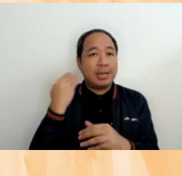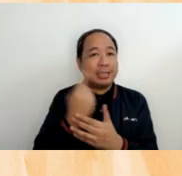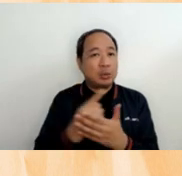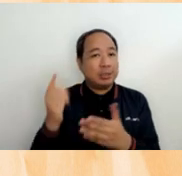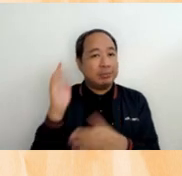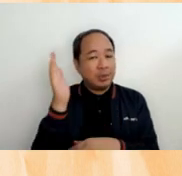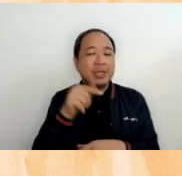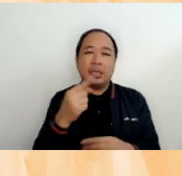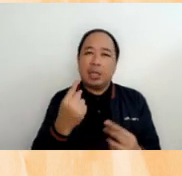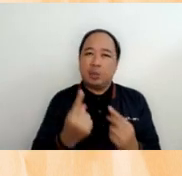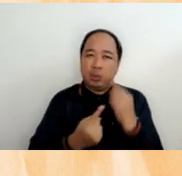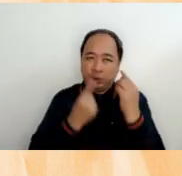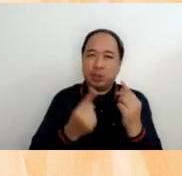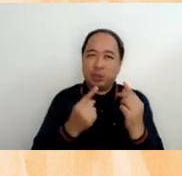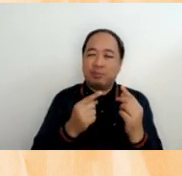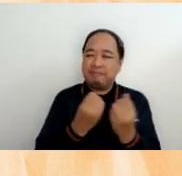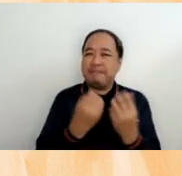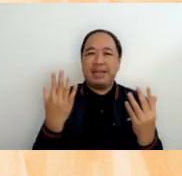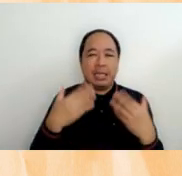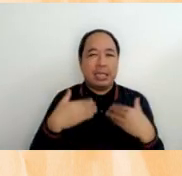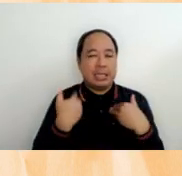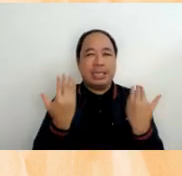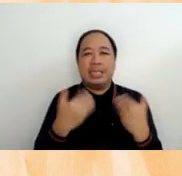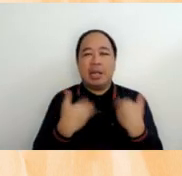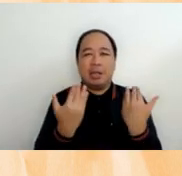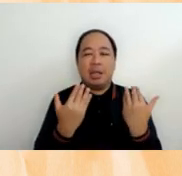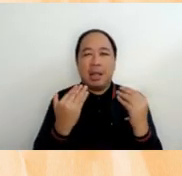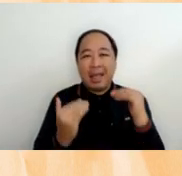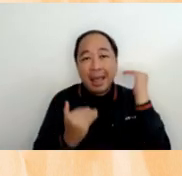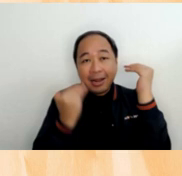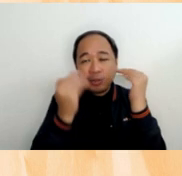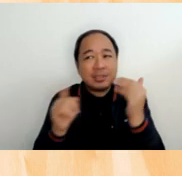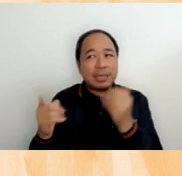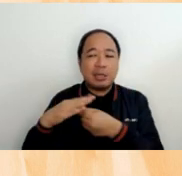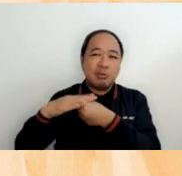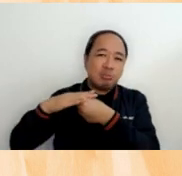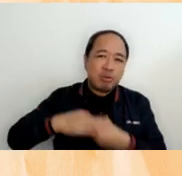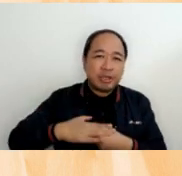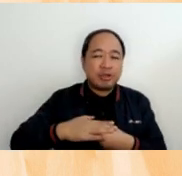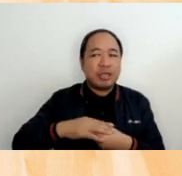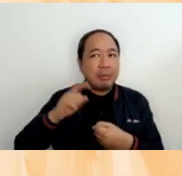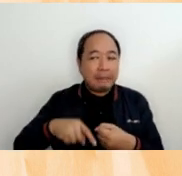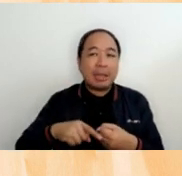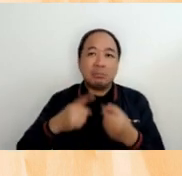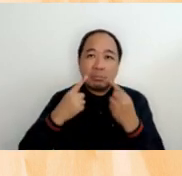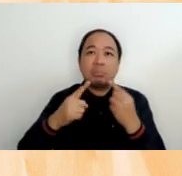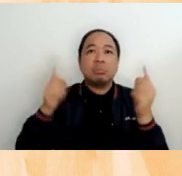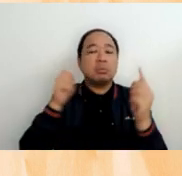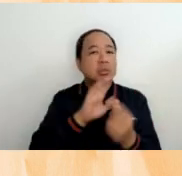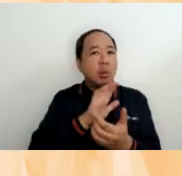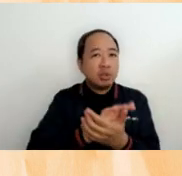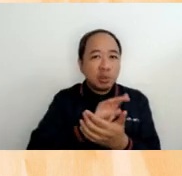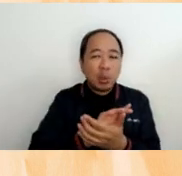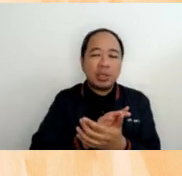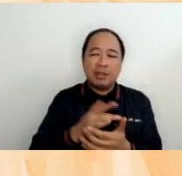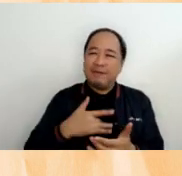have to adjust again to in-person school, to reintegrate, no, to face-to-face schooling, and just,